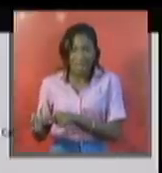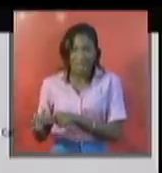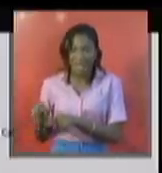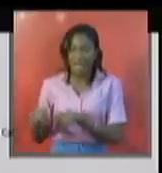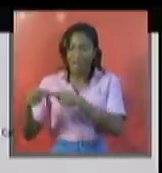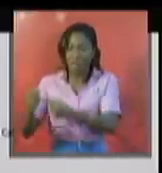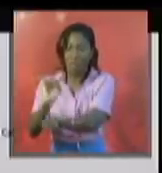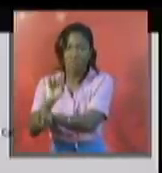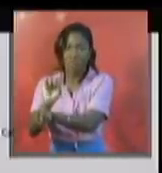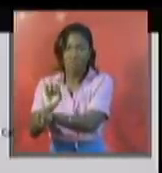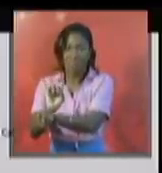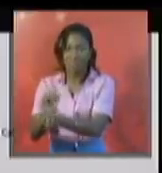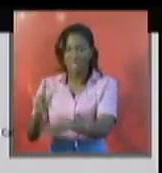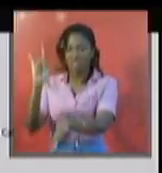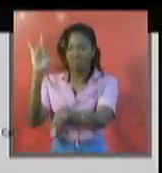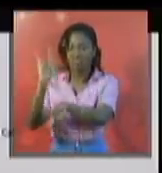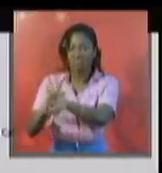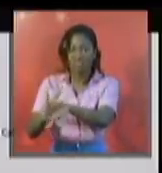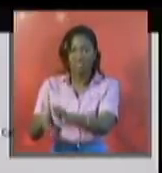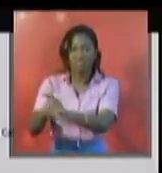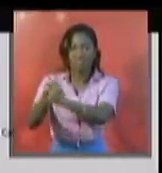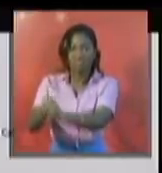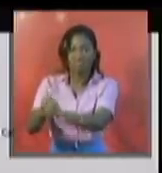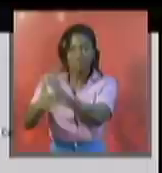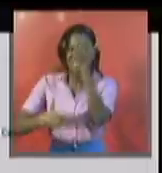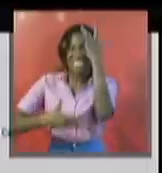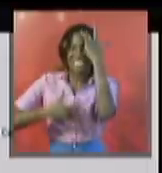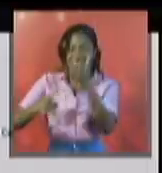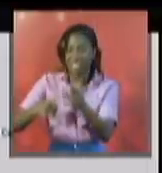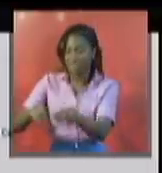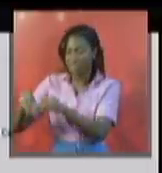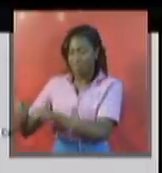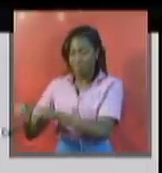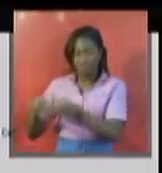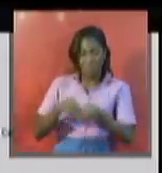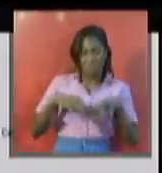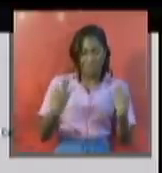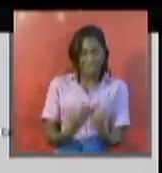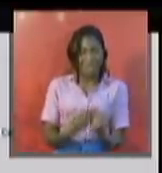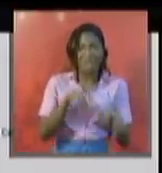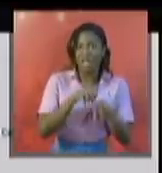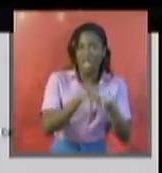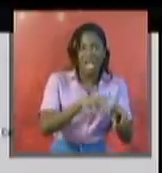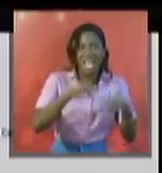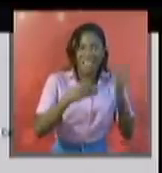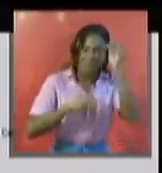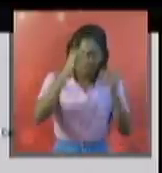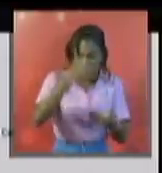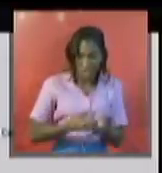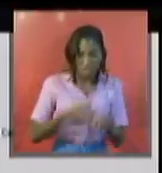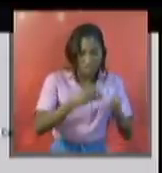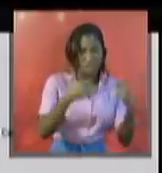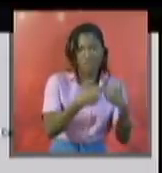shook hands with. This sounds silly, but it is not. And I will just end with what